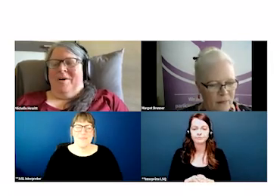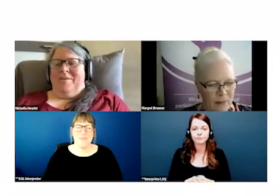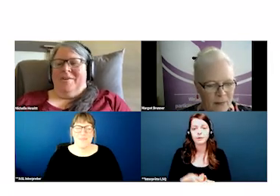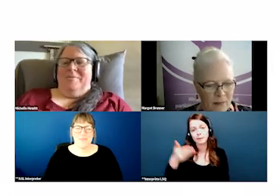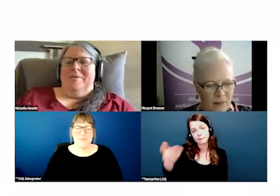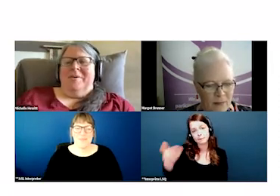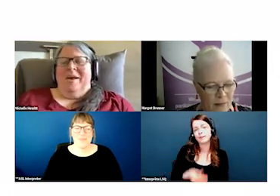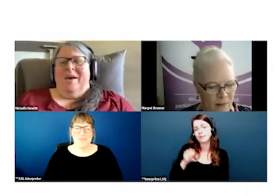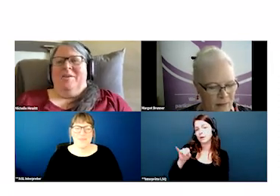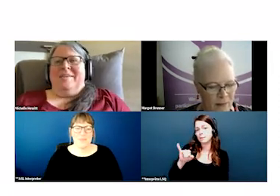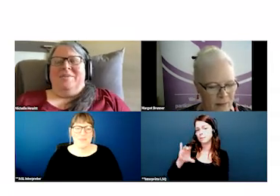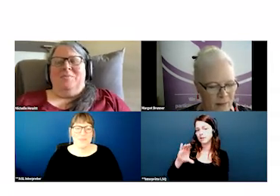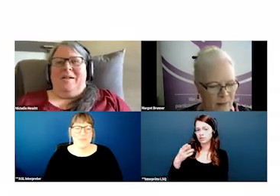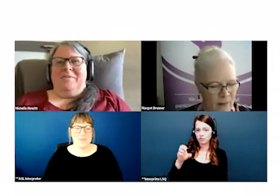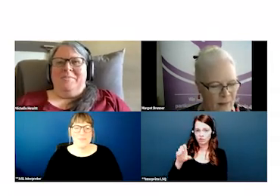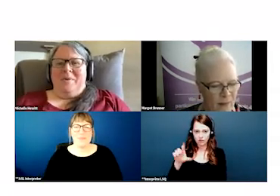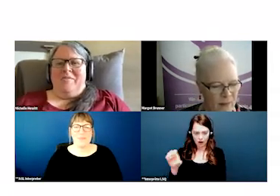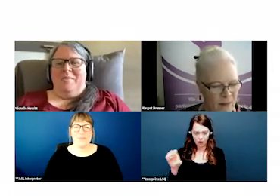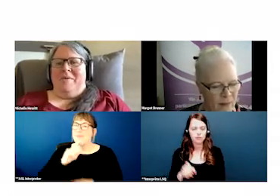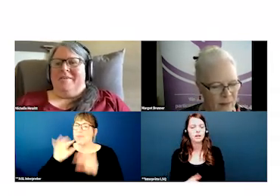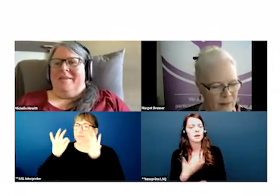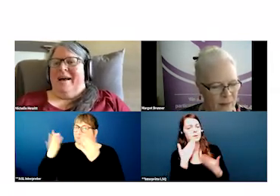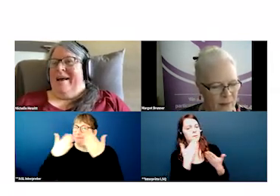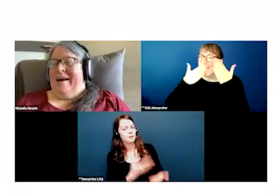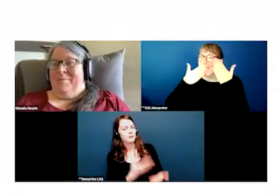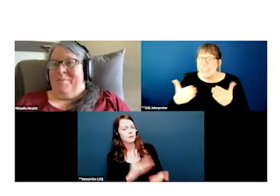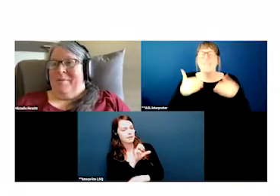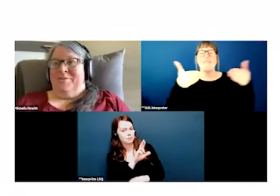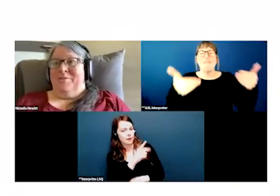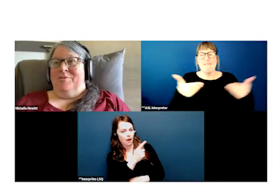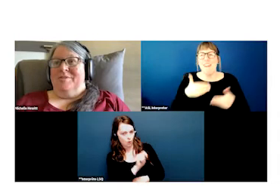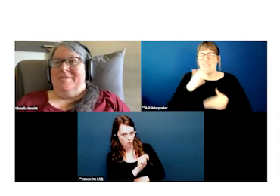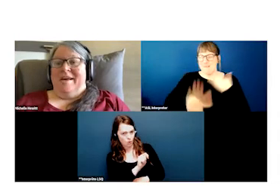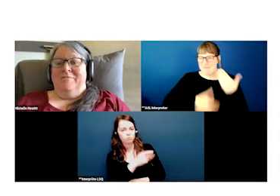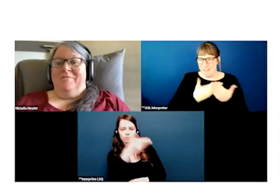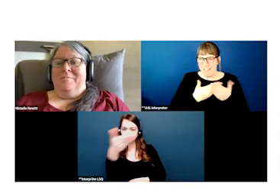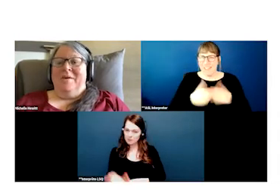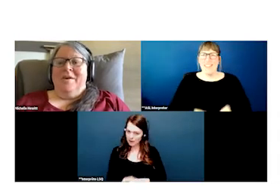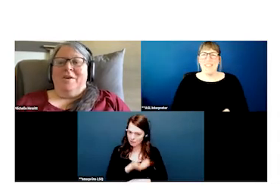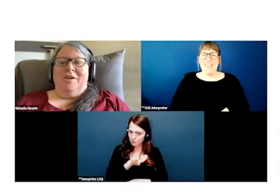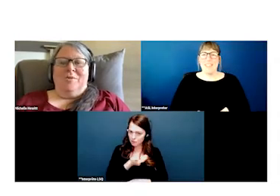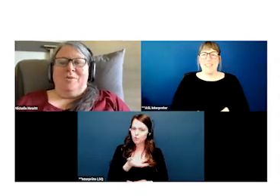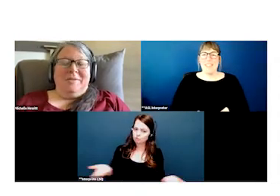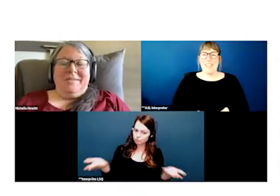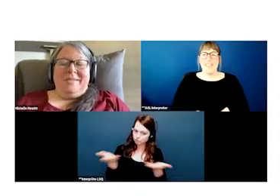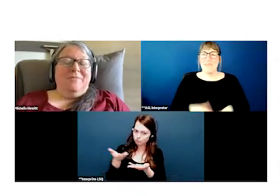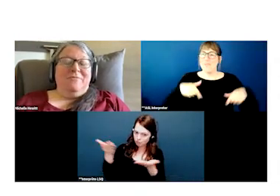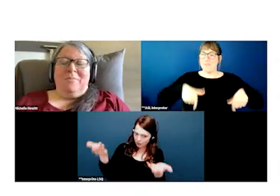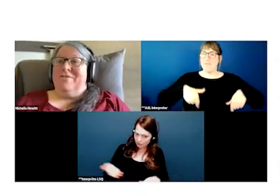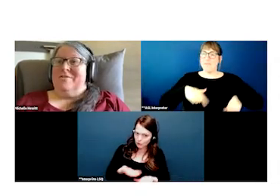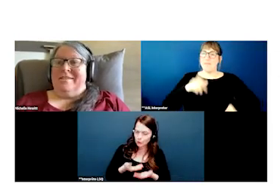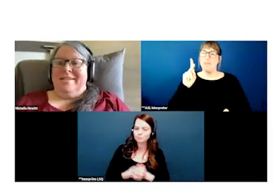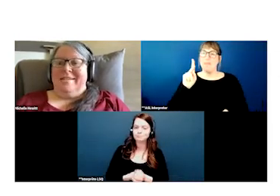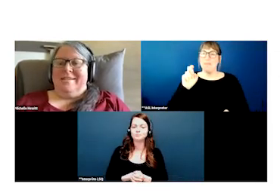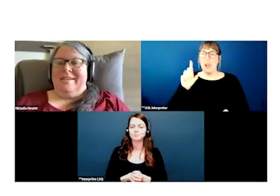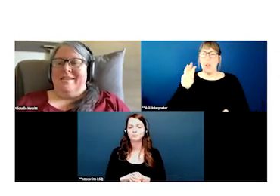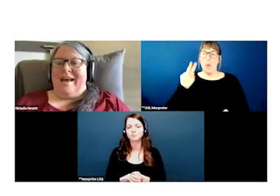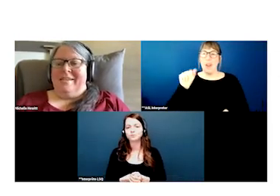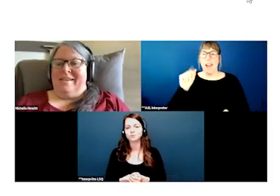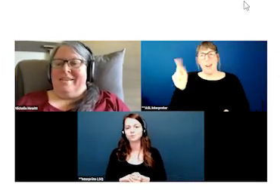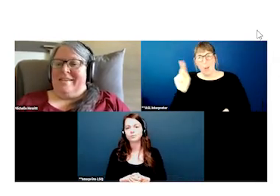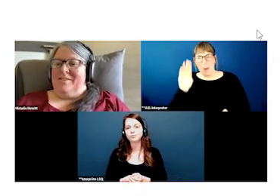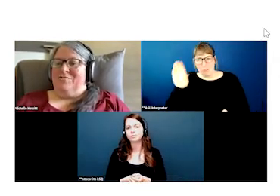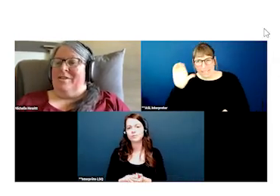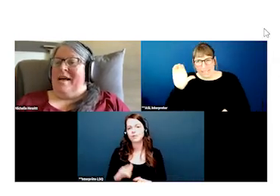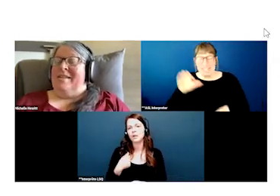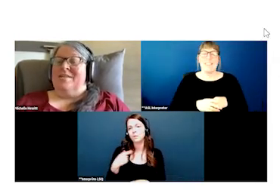Thank you, Margot, and welcome to everybody. I am coming to you today from Kelowna, BC, from the unceded